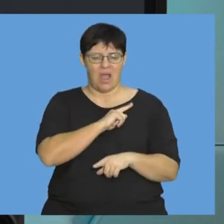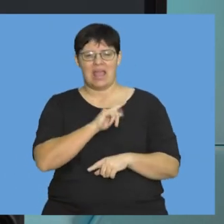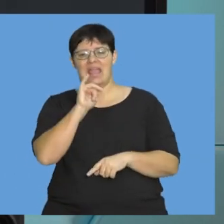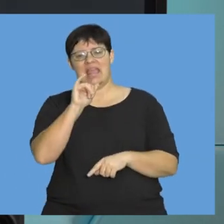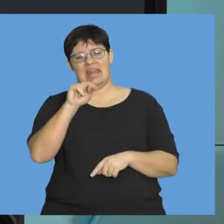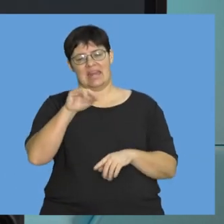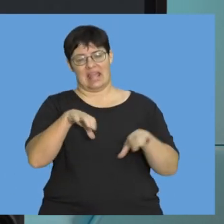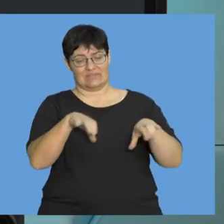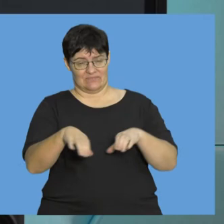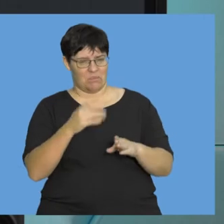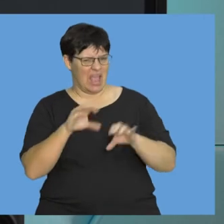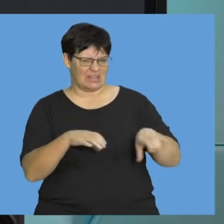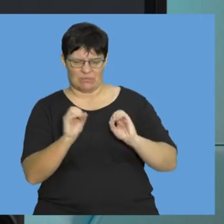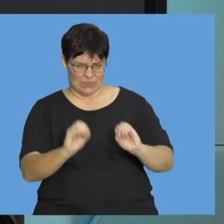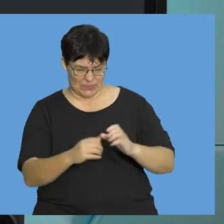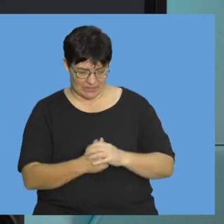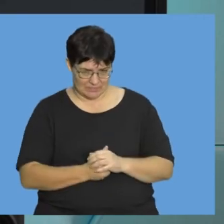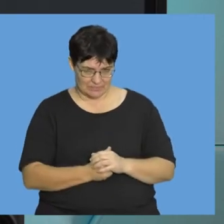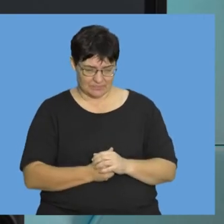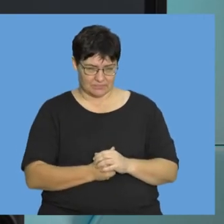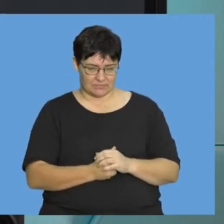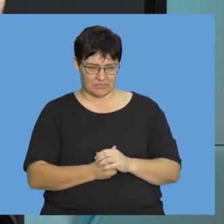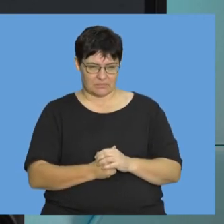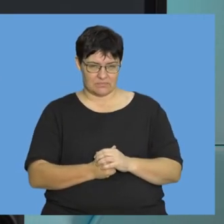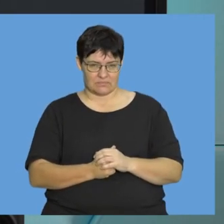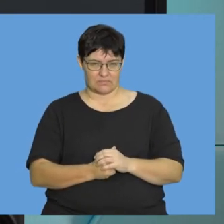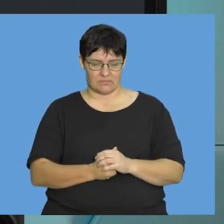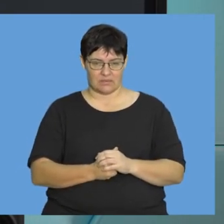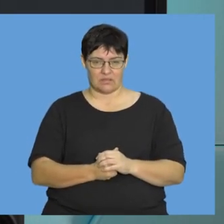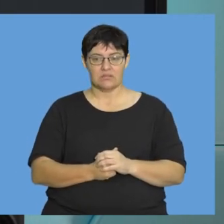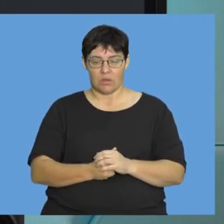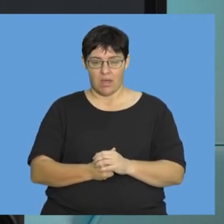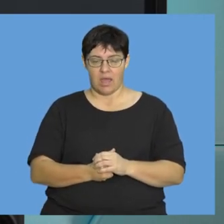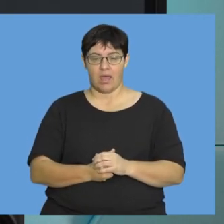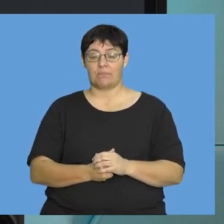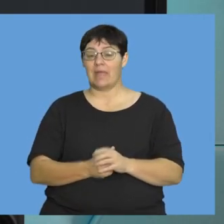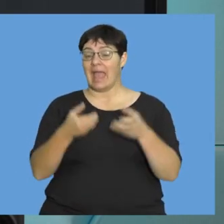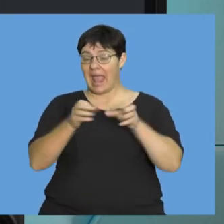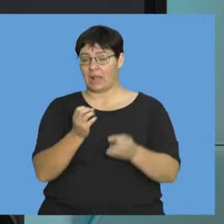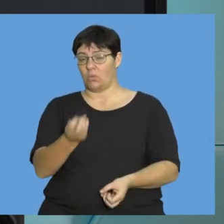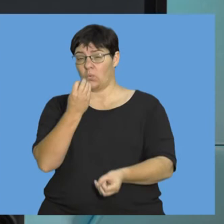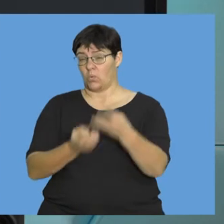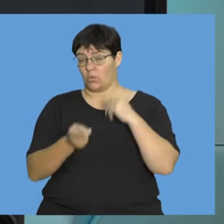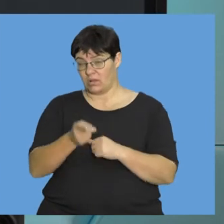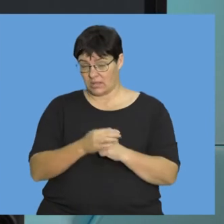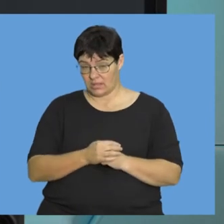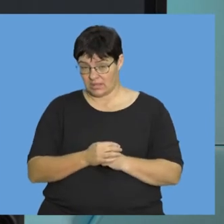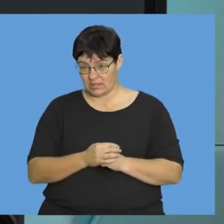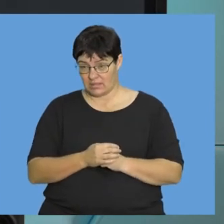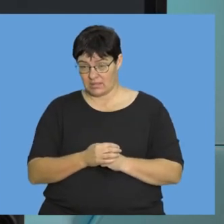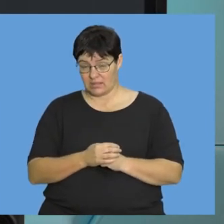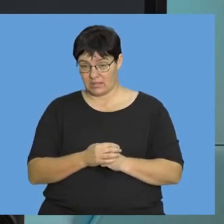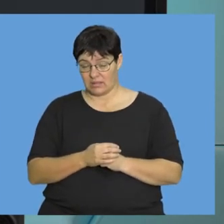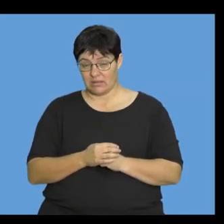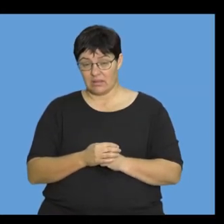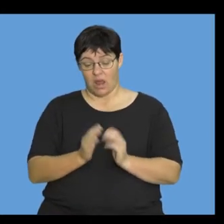not. So we use the word inactive. Then, okay, let's think about my egg cooking.